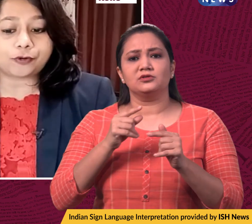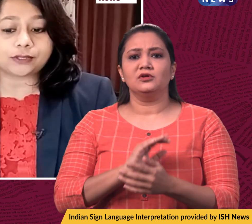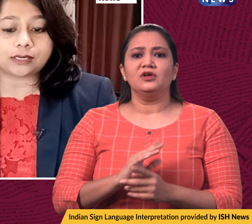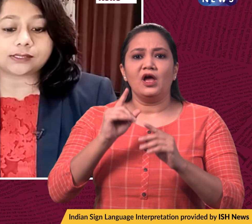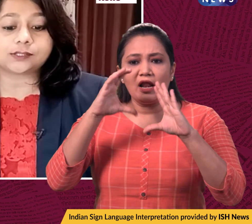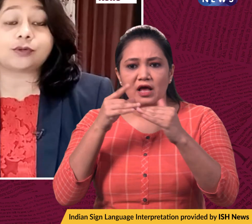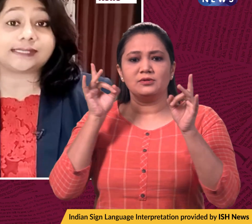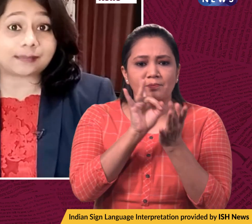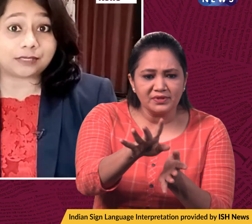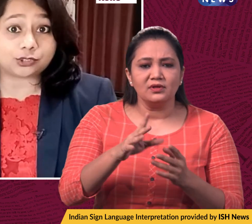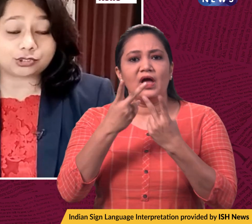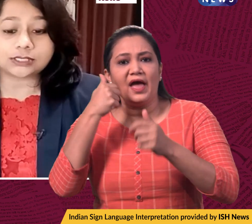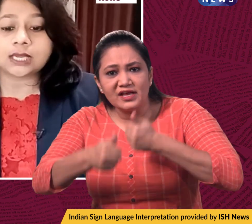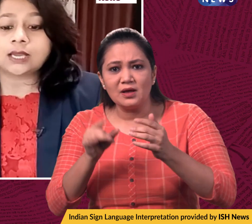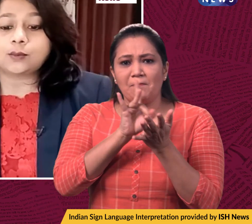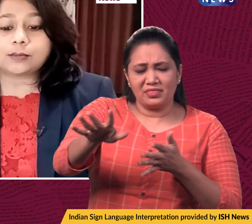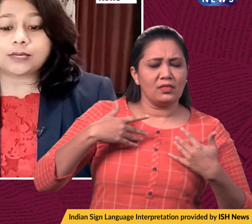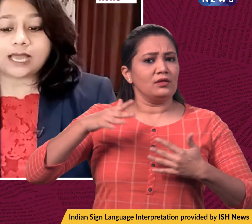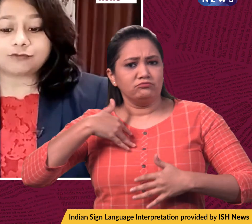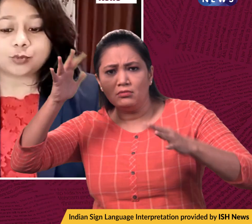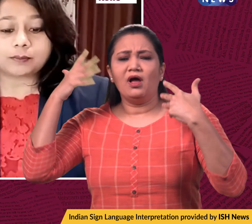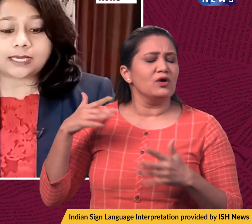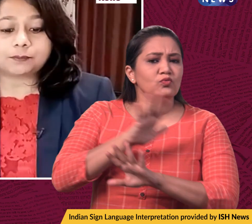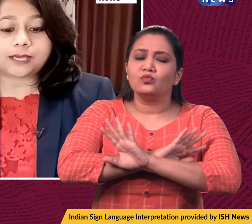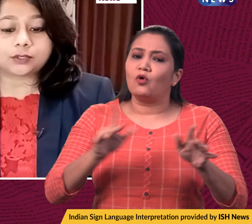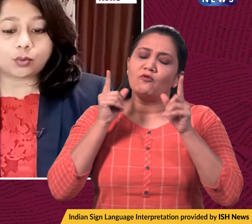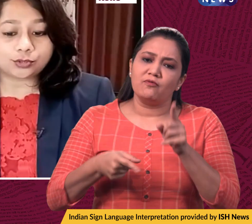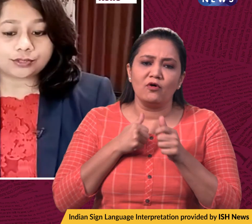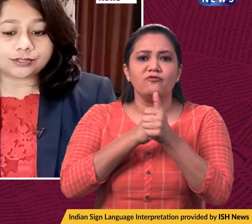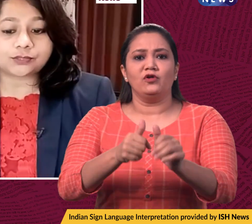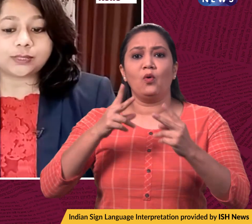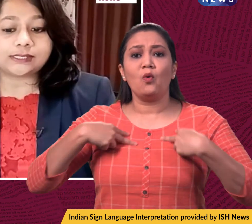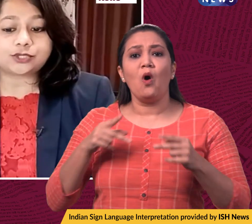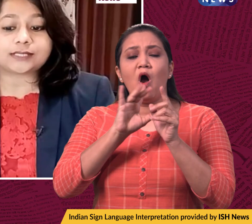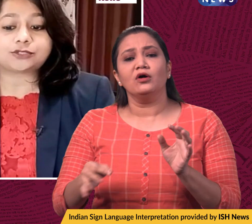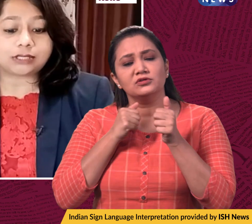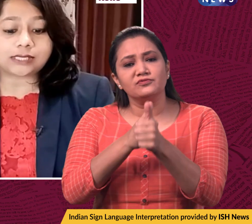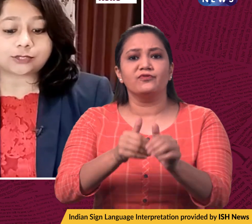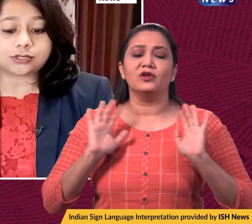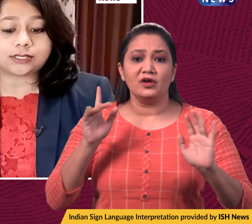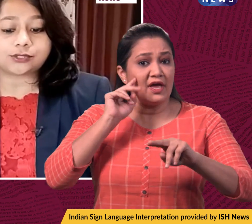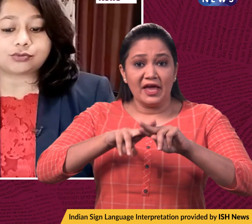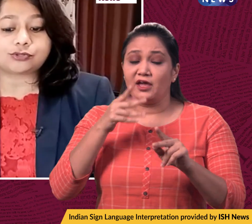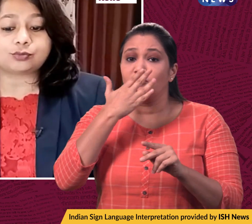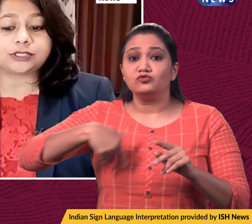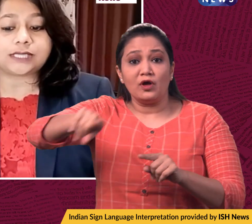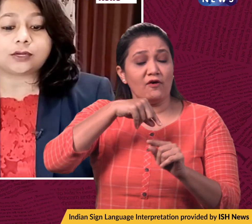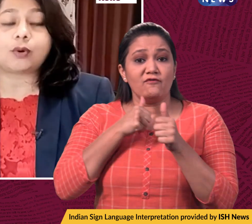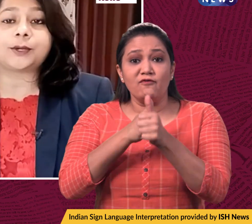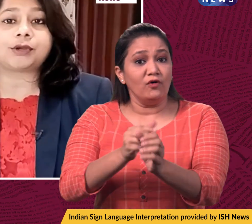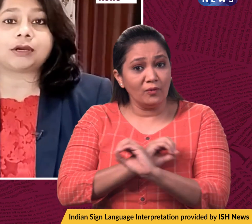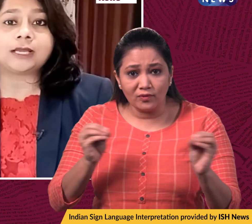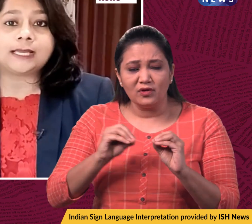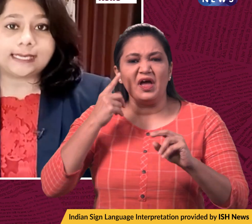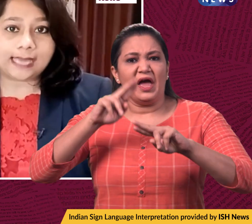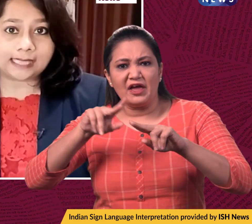not boycott classes or examinations. We will have to abide by the court orders and will take strict action against those who would take law